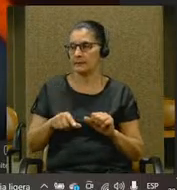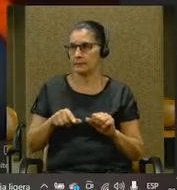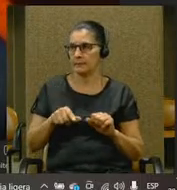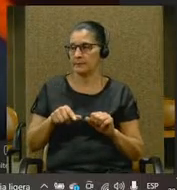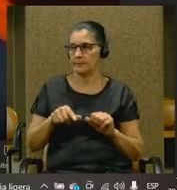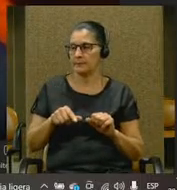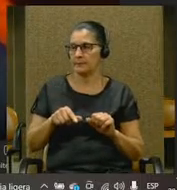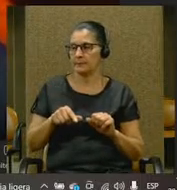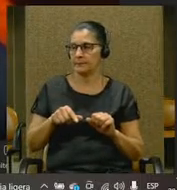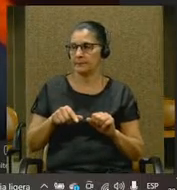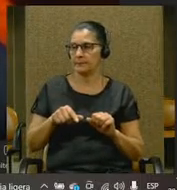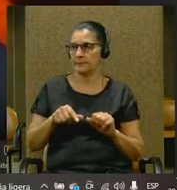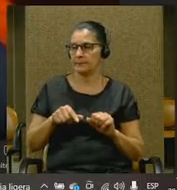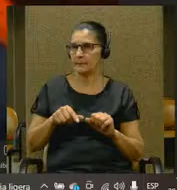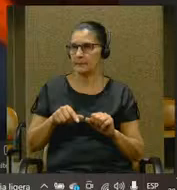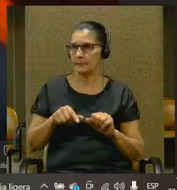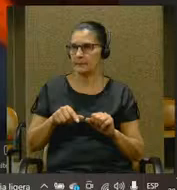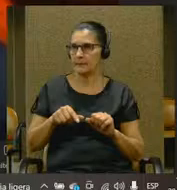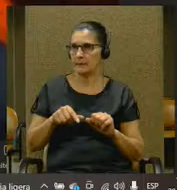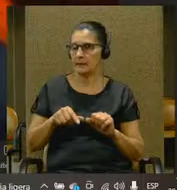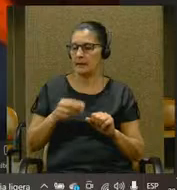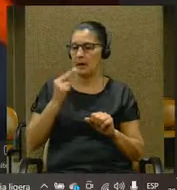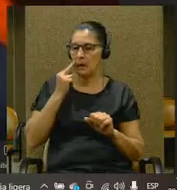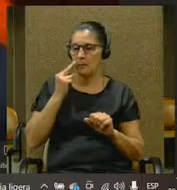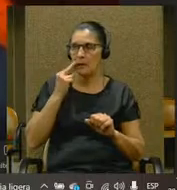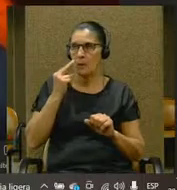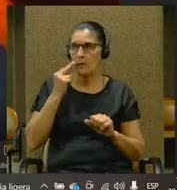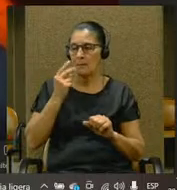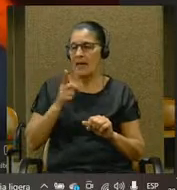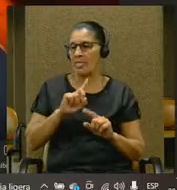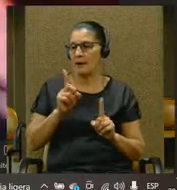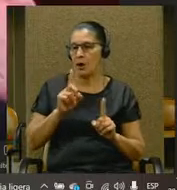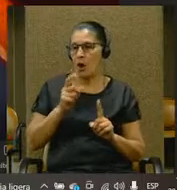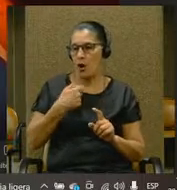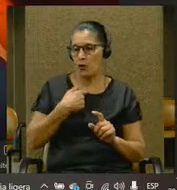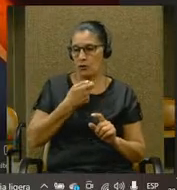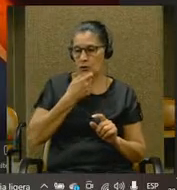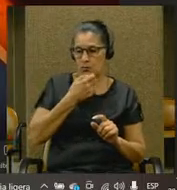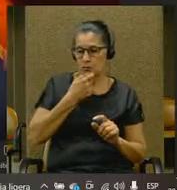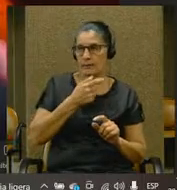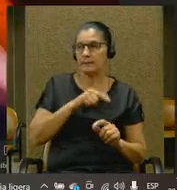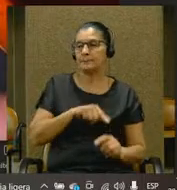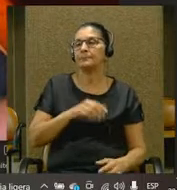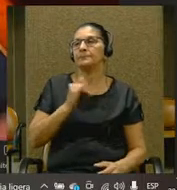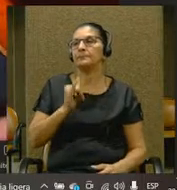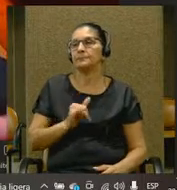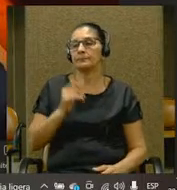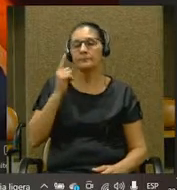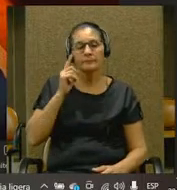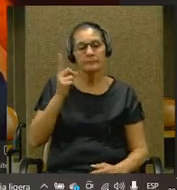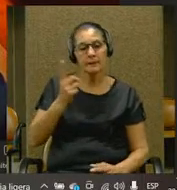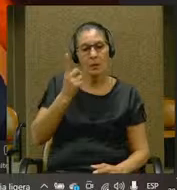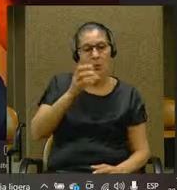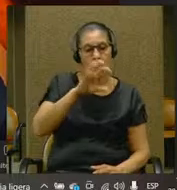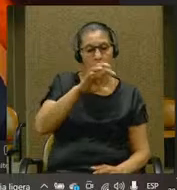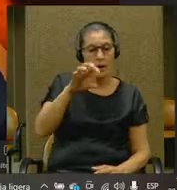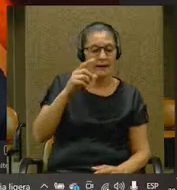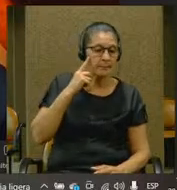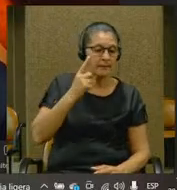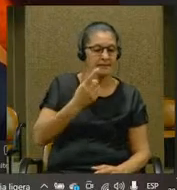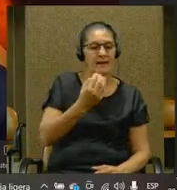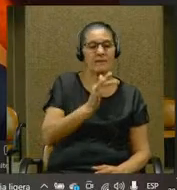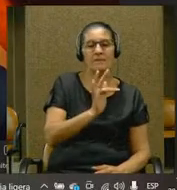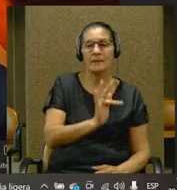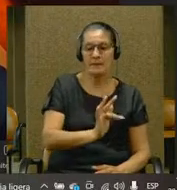what Brian was saying a little bit in that, in some places we're seeing that fentanyl, once it becomes entrenched in a market, it